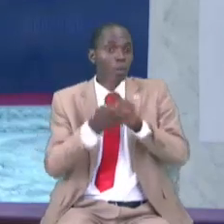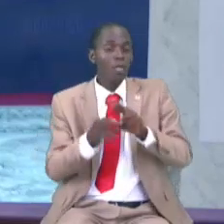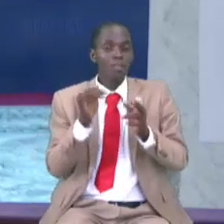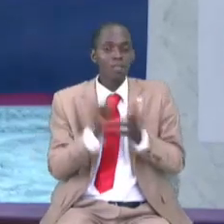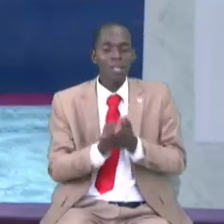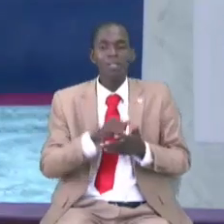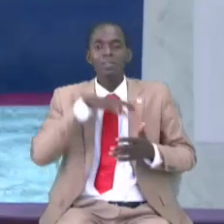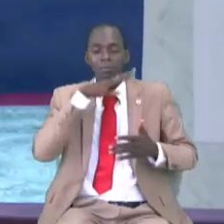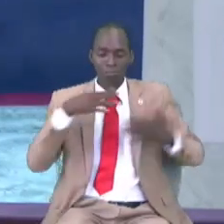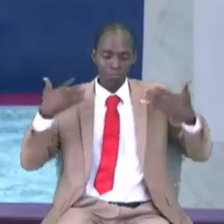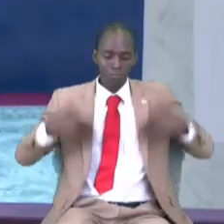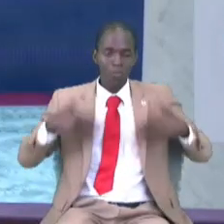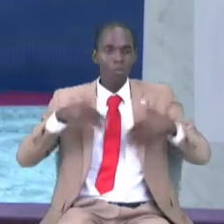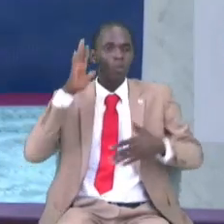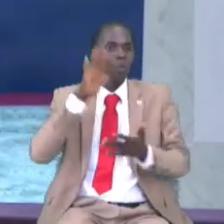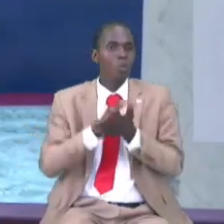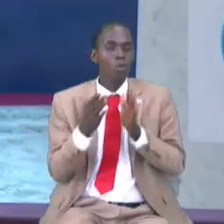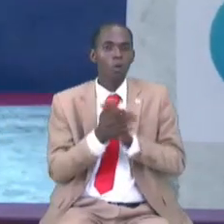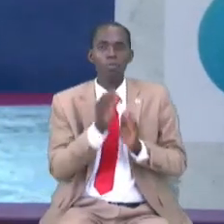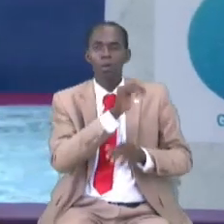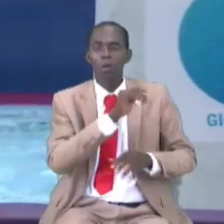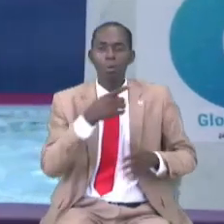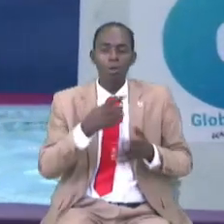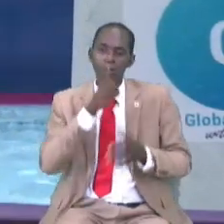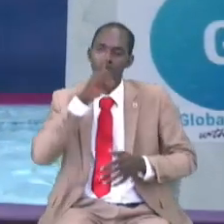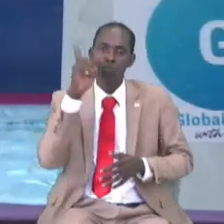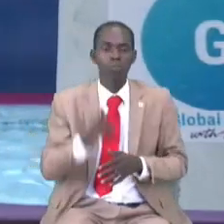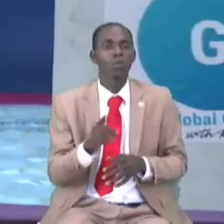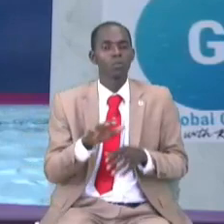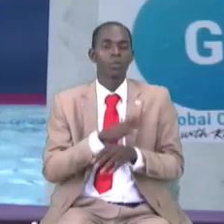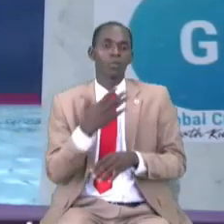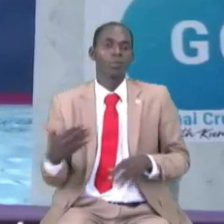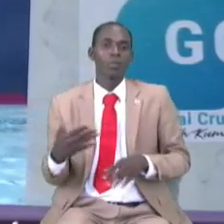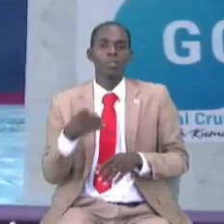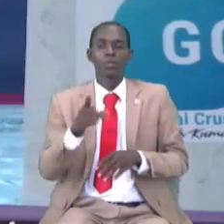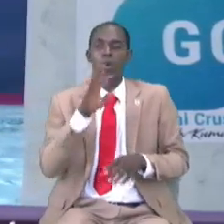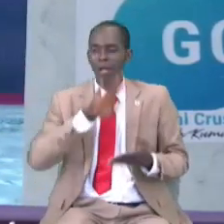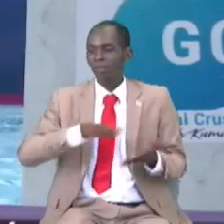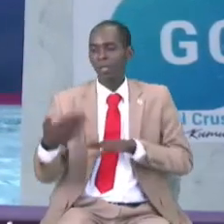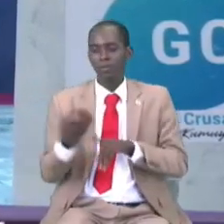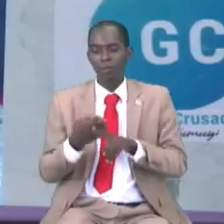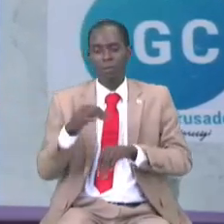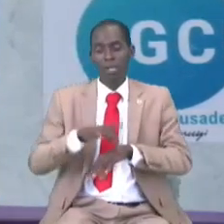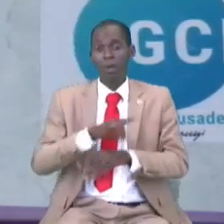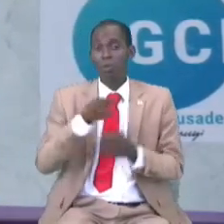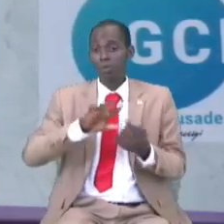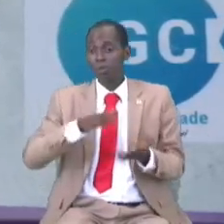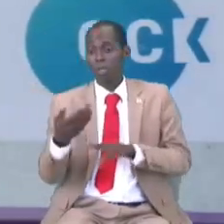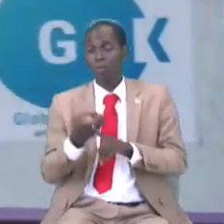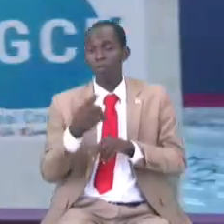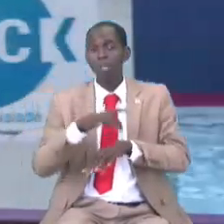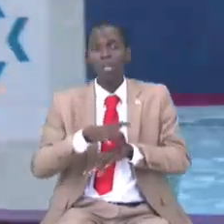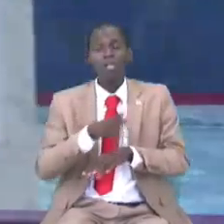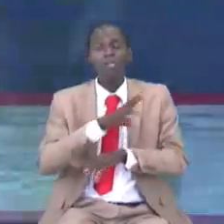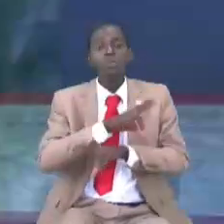from the earth. And when you go from the earth, there will be no drop of water to cool your tongue in that place you